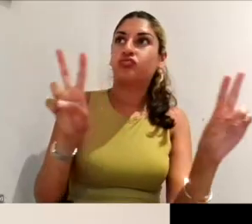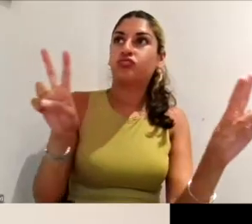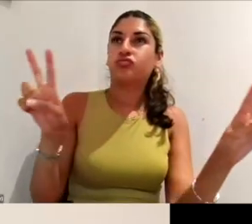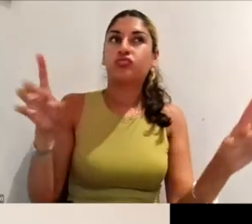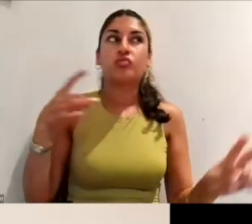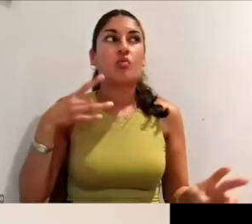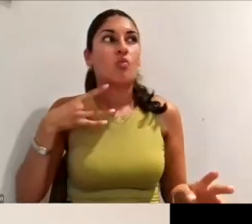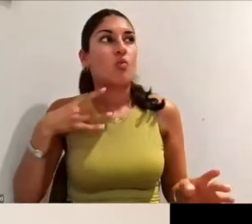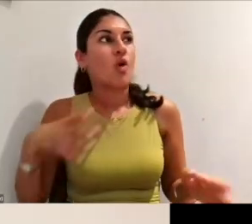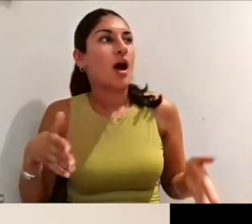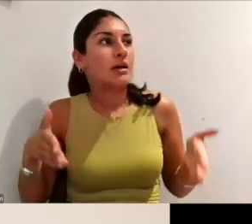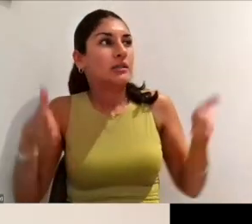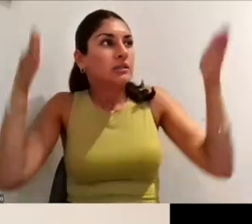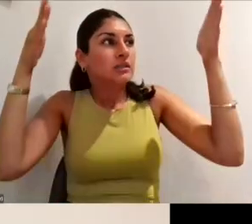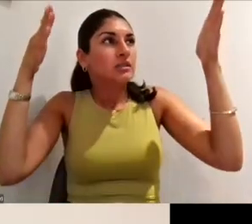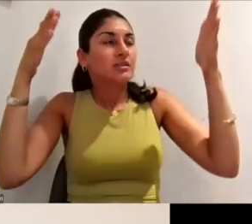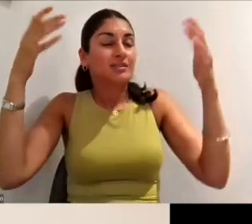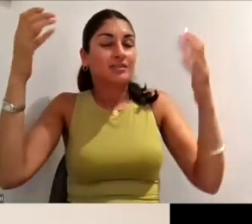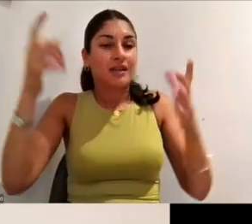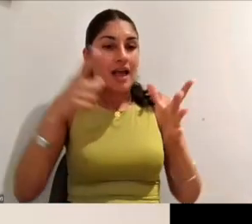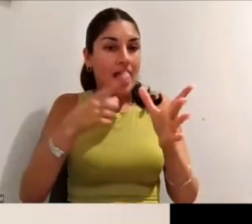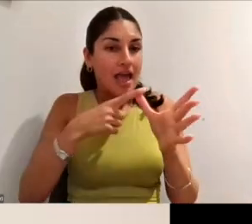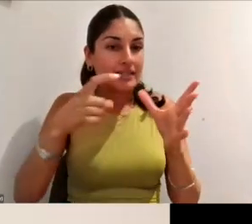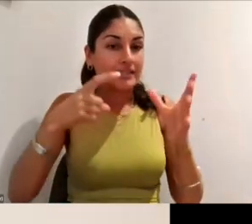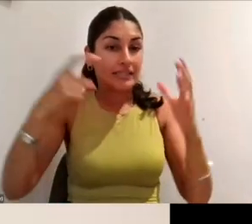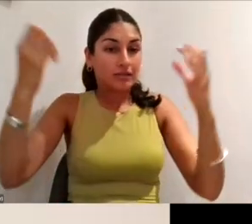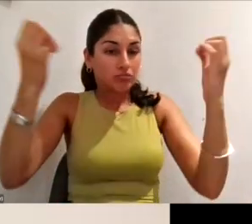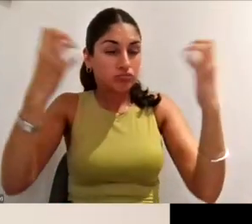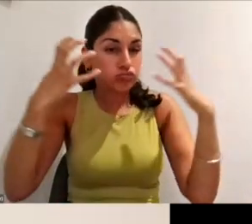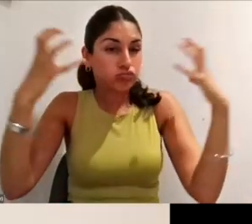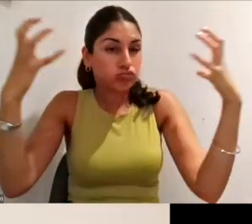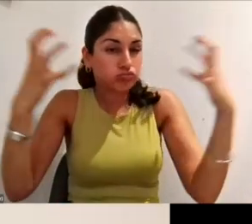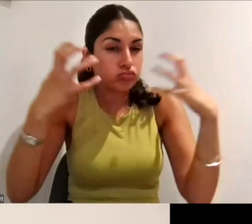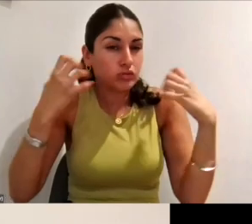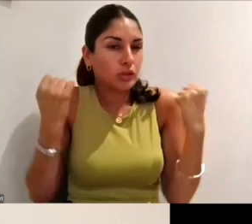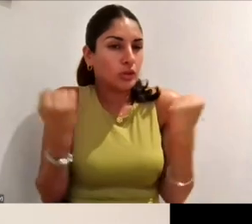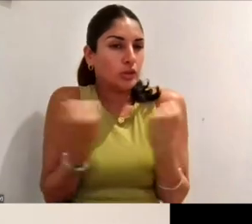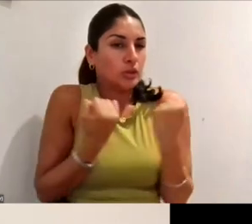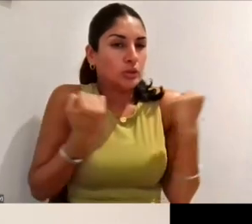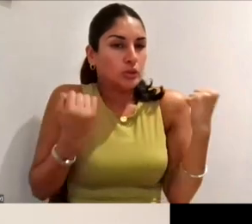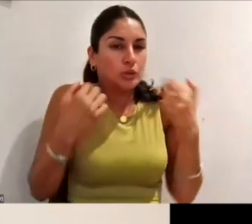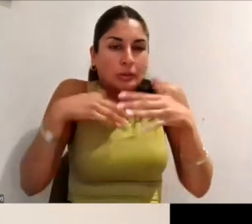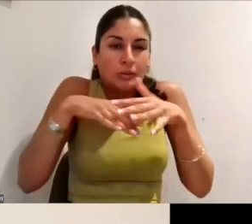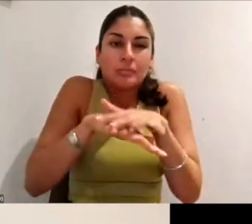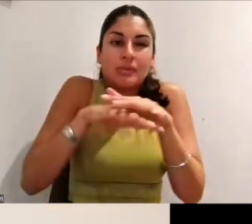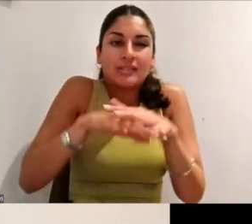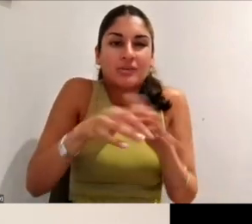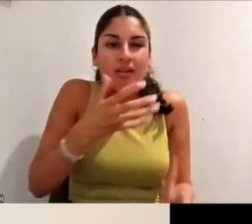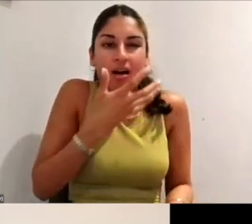Dry, cutting air conditioning attempts to emulsify with the tropical climate.